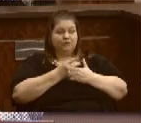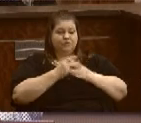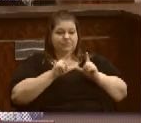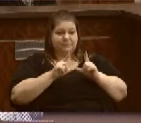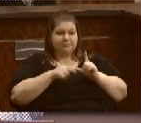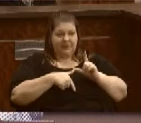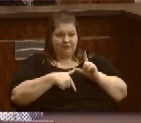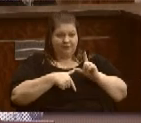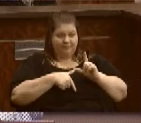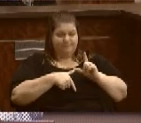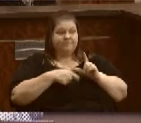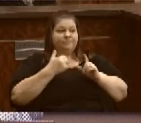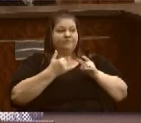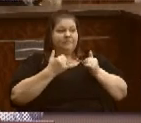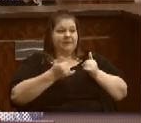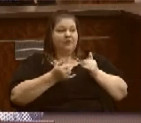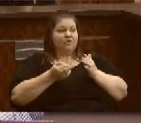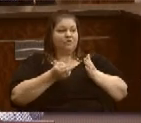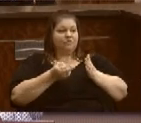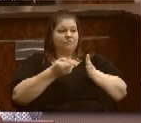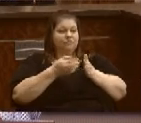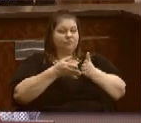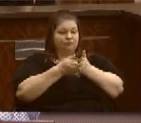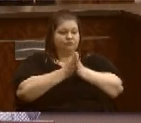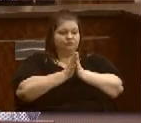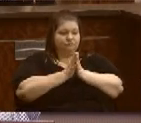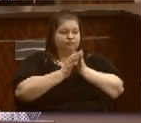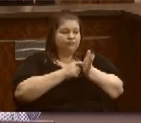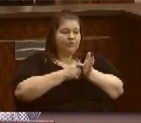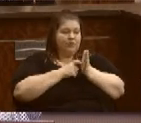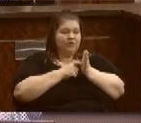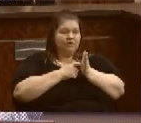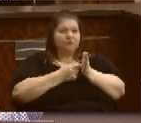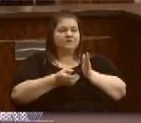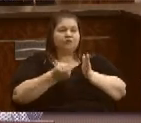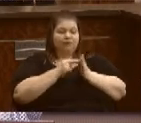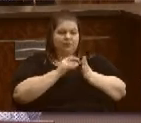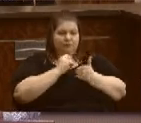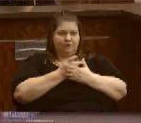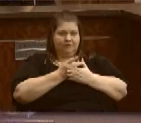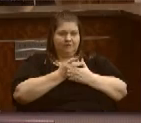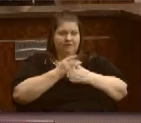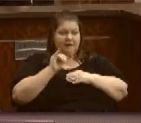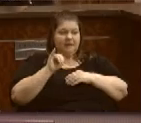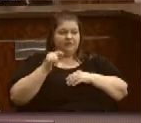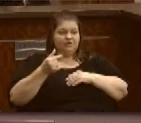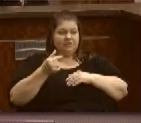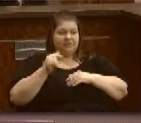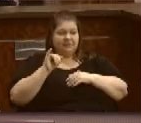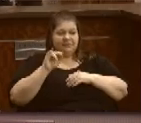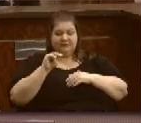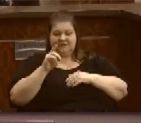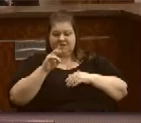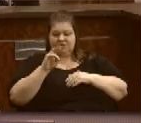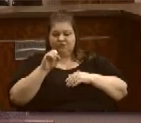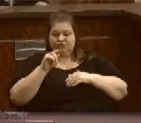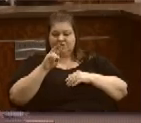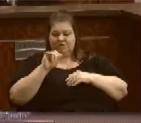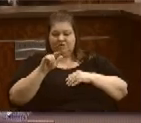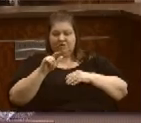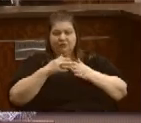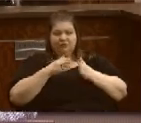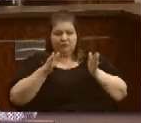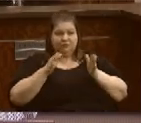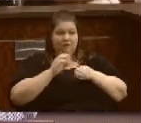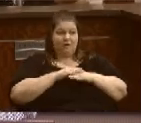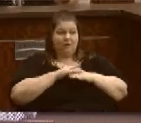expired and requires reapproval. The property is zoned IG Industrial General. On August